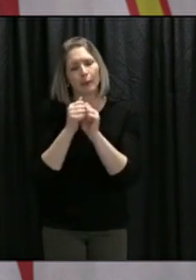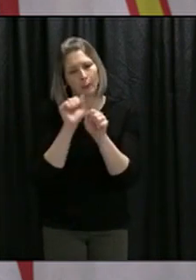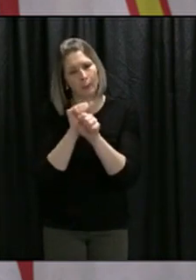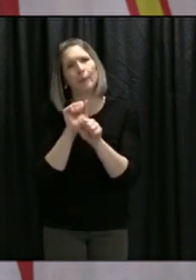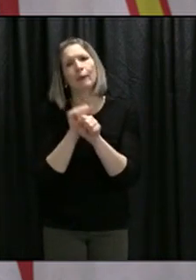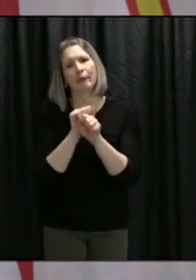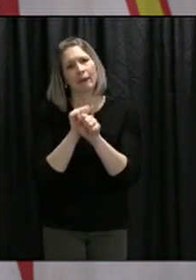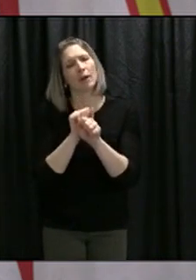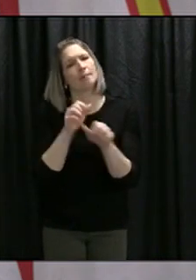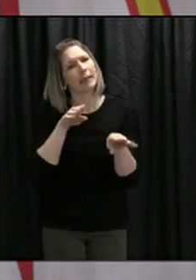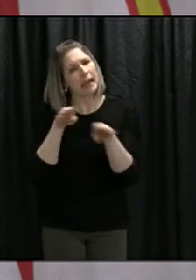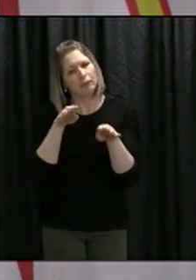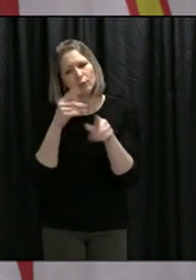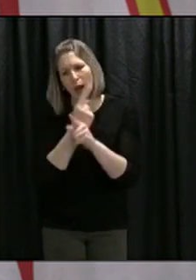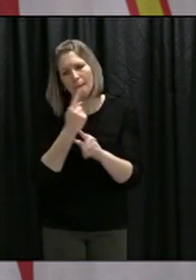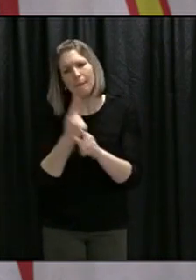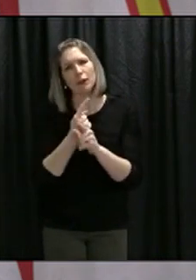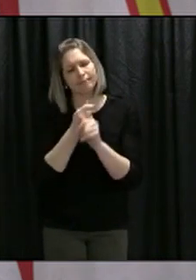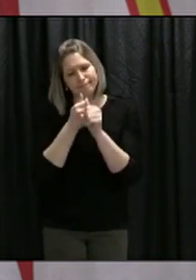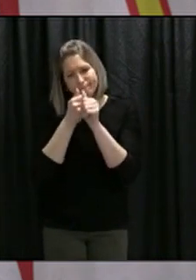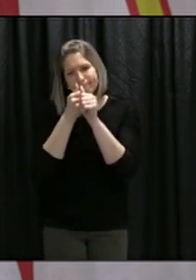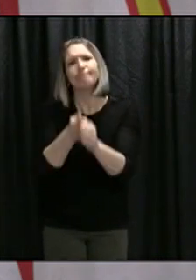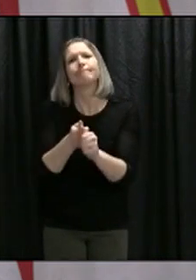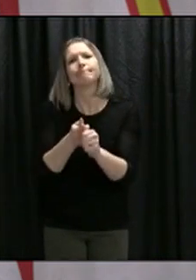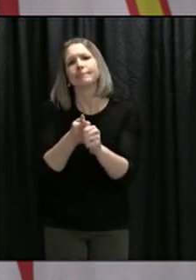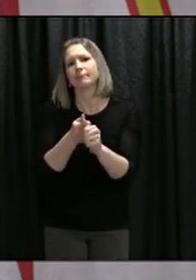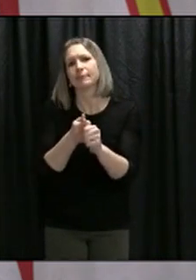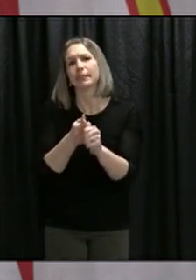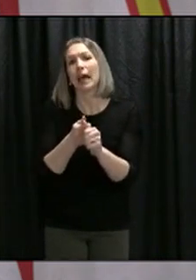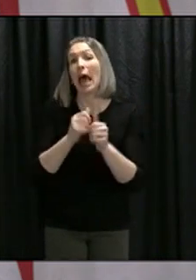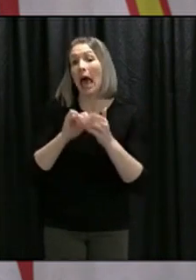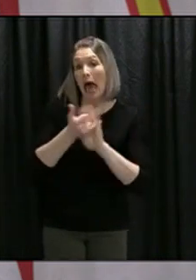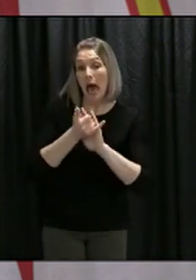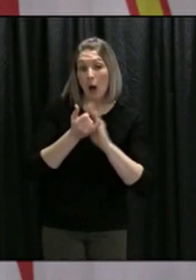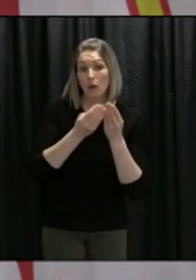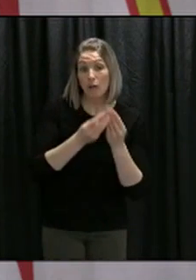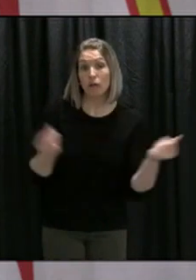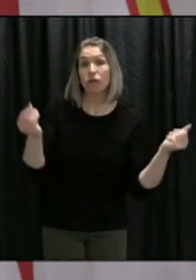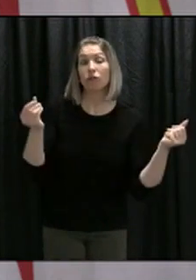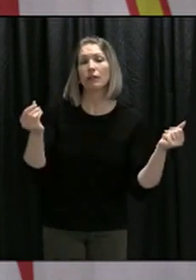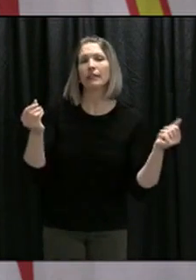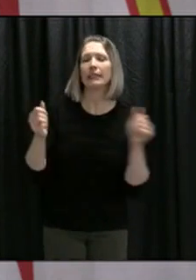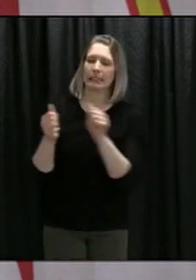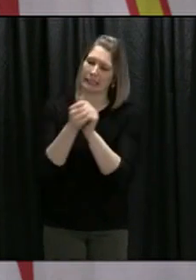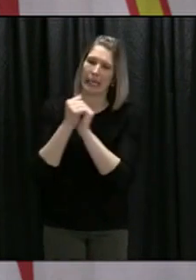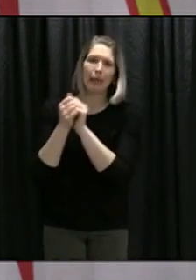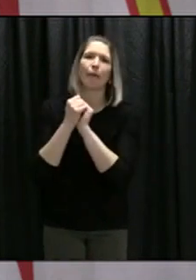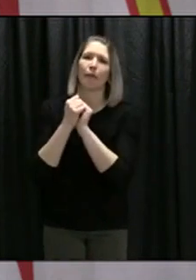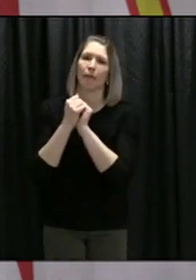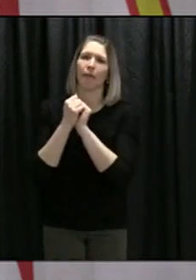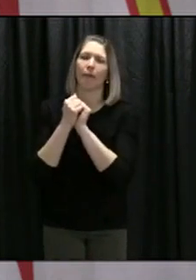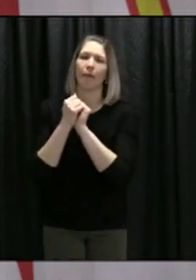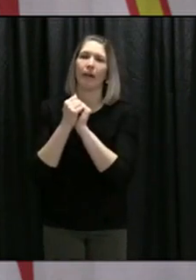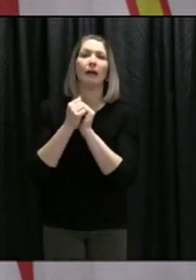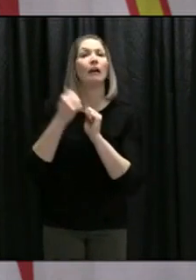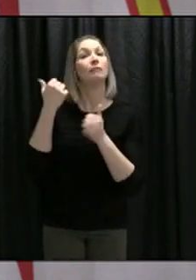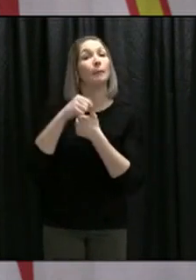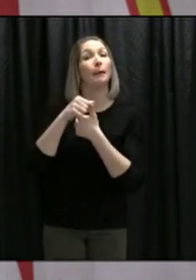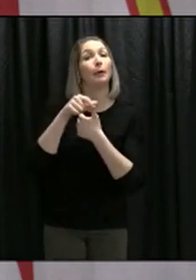way that we're going to get through this is by working together. Remember, if you don't move, well, the virus doesn't